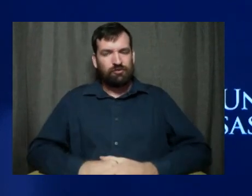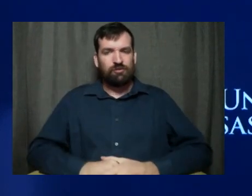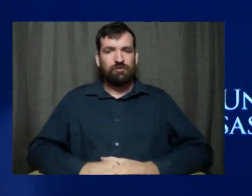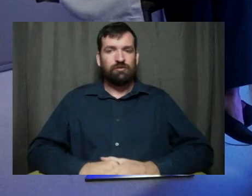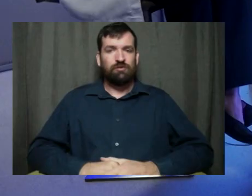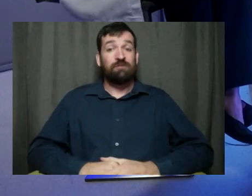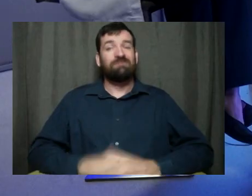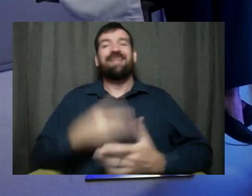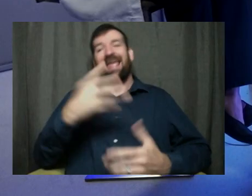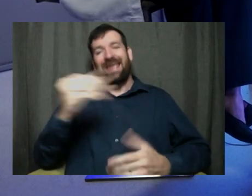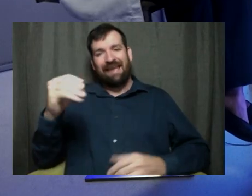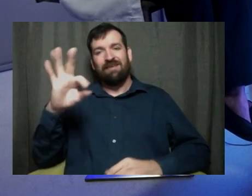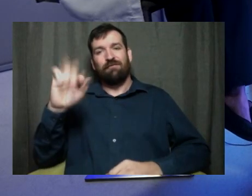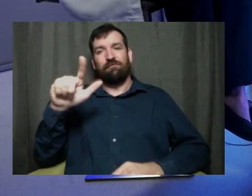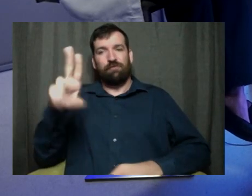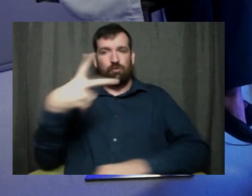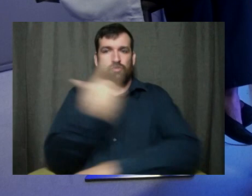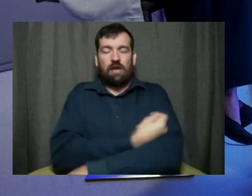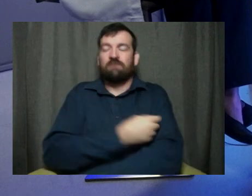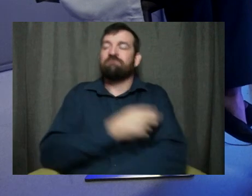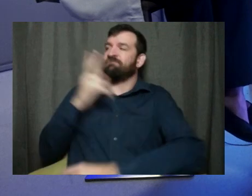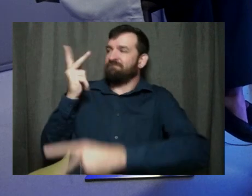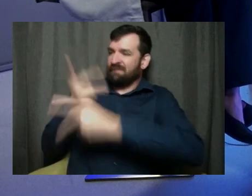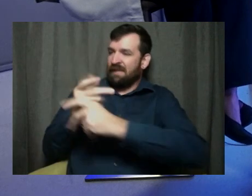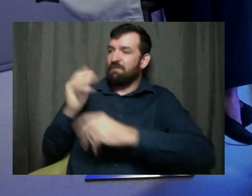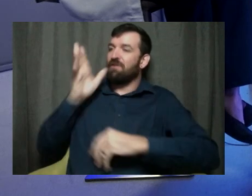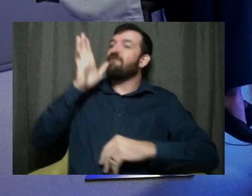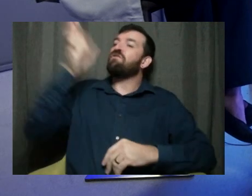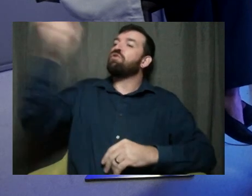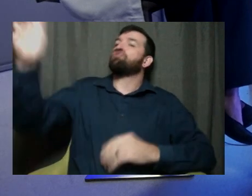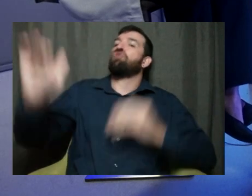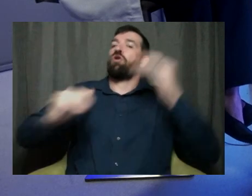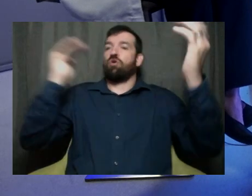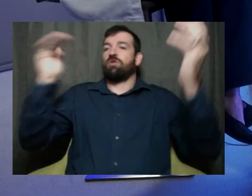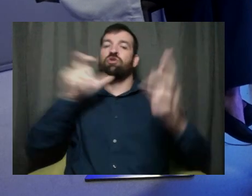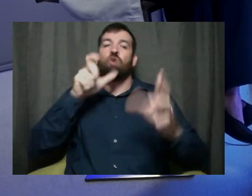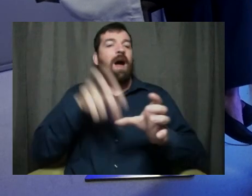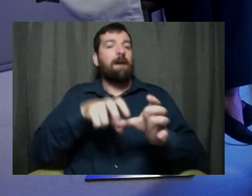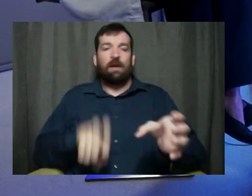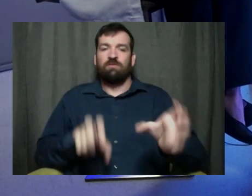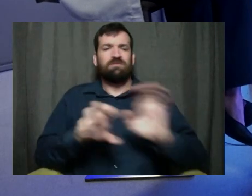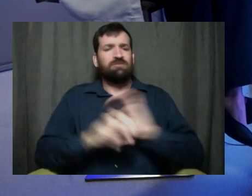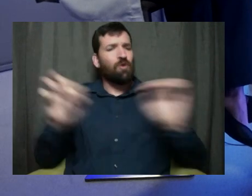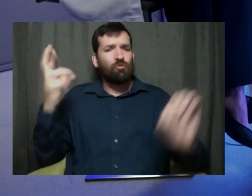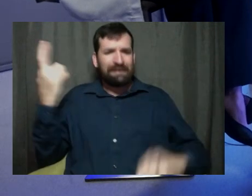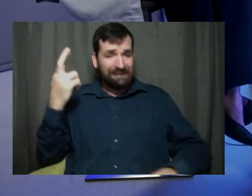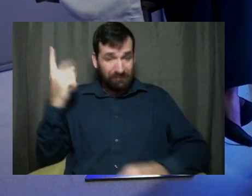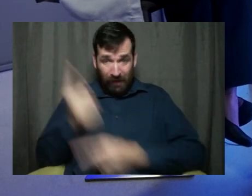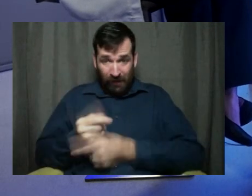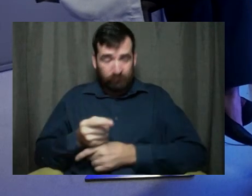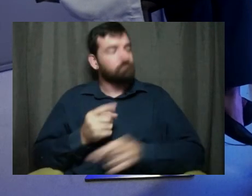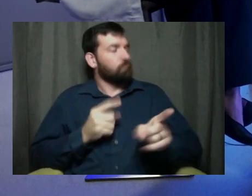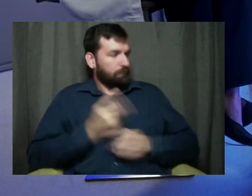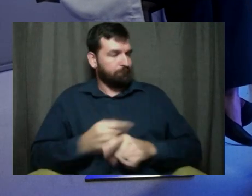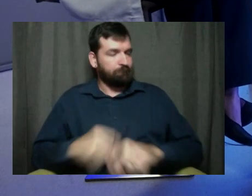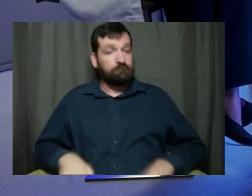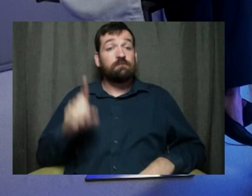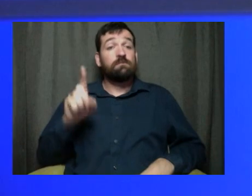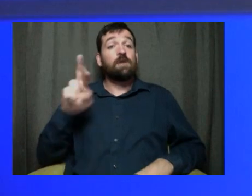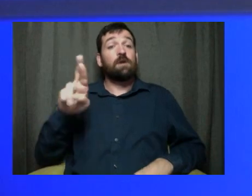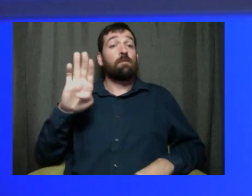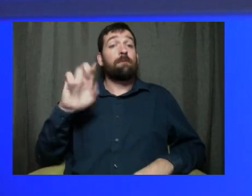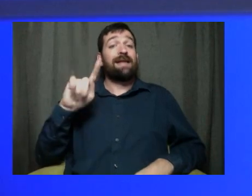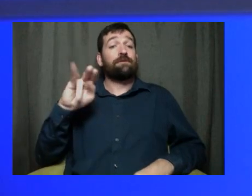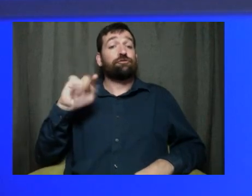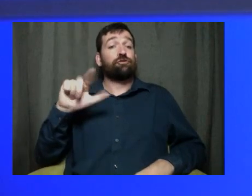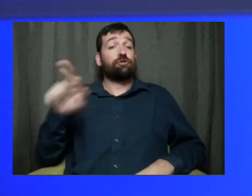shot. Keeping our future adults healthy. Don't opt out. No reason to opt out, right? Correct. Dr. Bettinger, final thoughts? Yeah, so